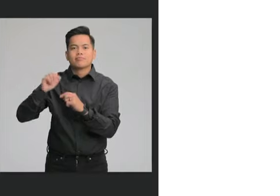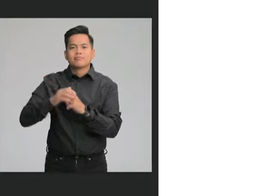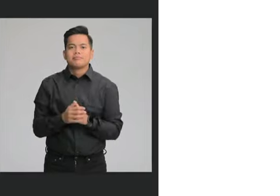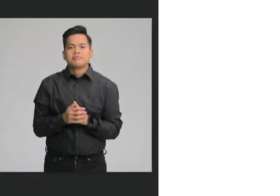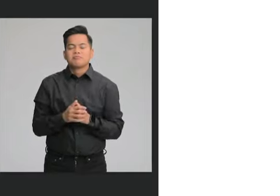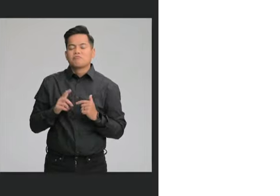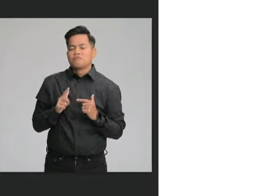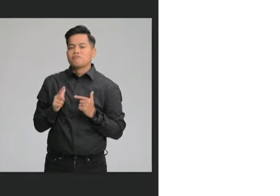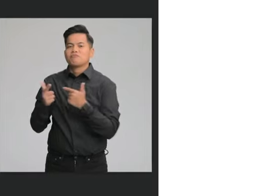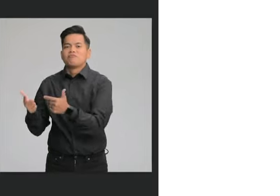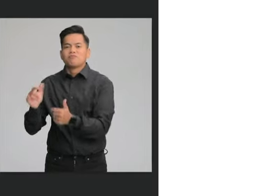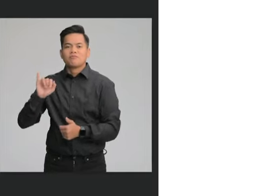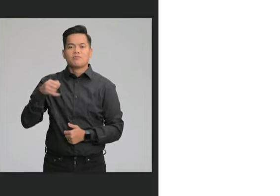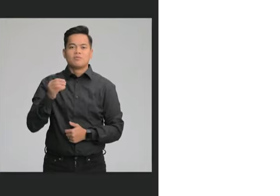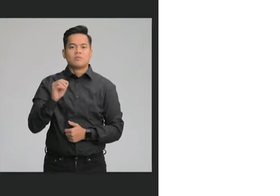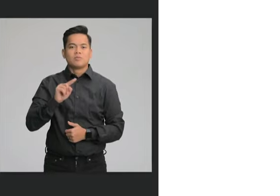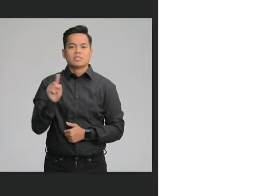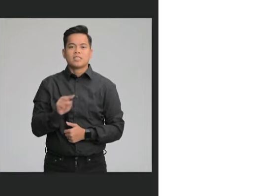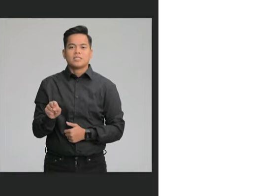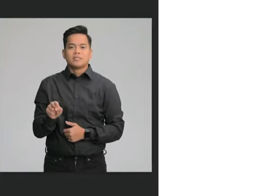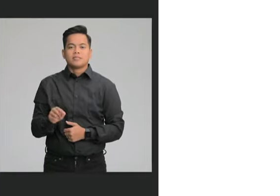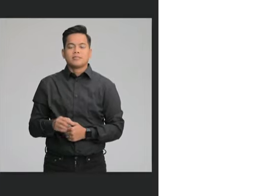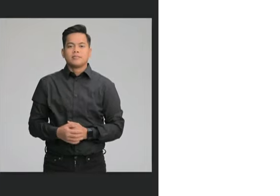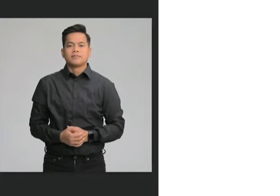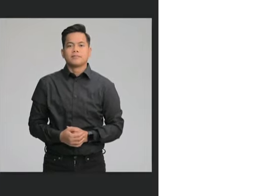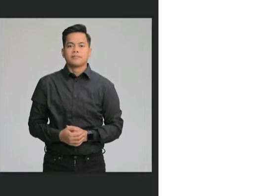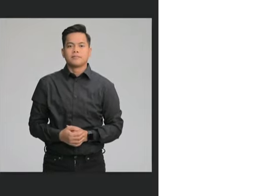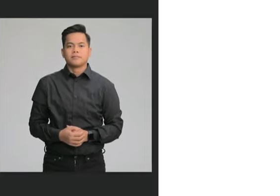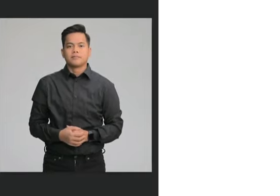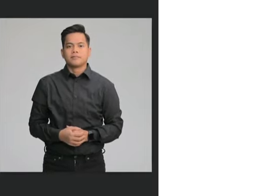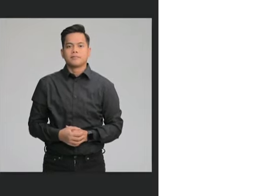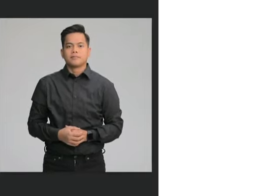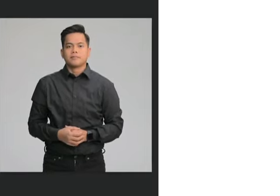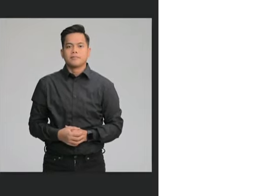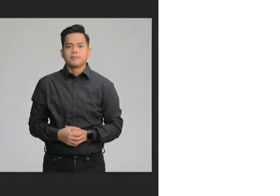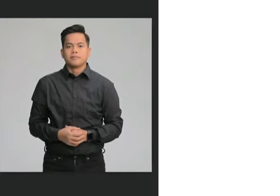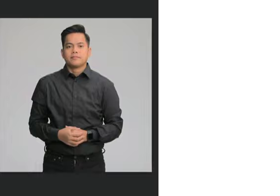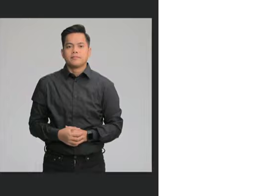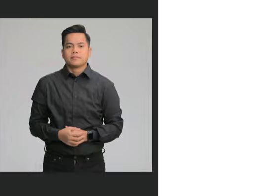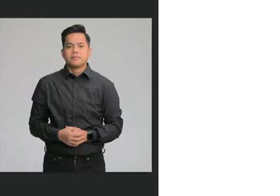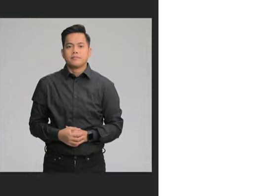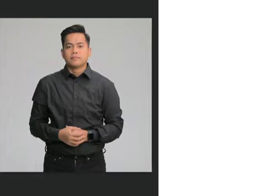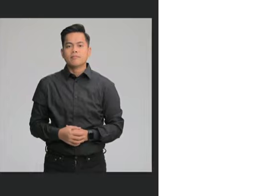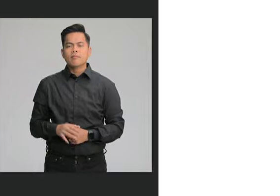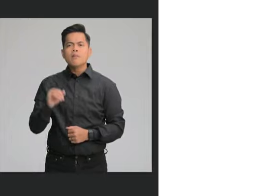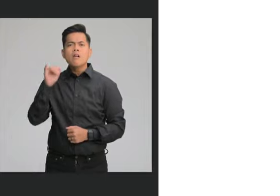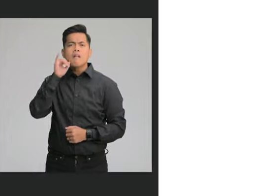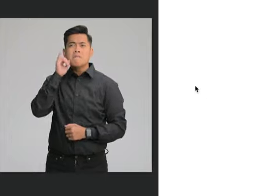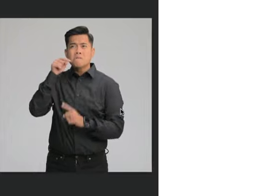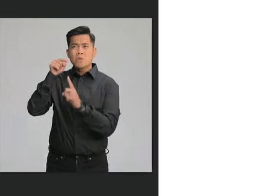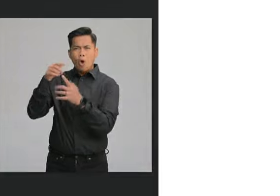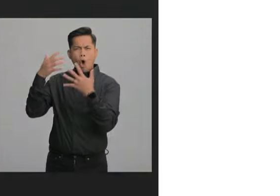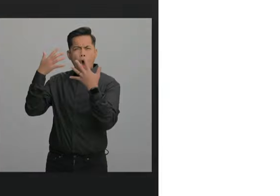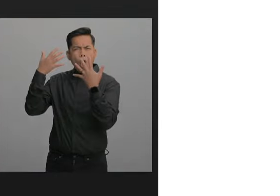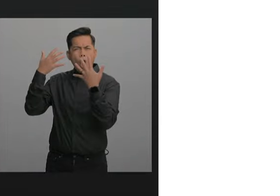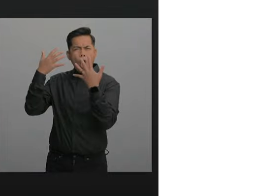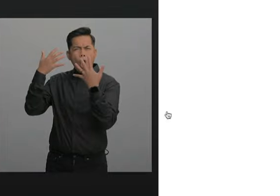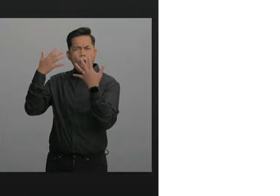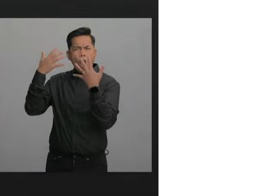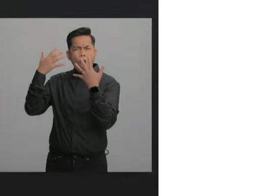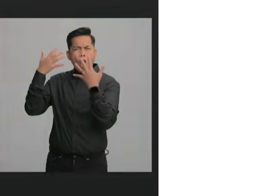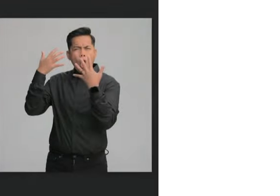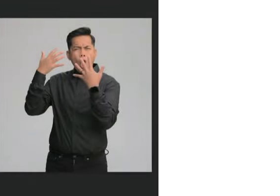Okay. Now, back to Joss. But tell me about the stabilization. Yeah, iPhone is already the choice for filmmakers because of its